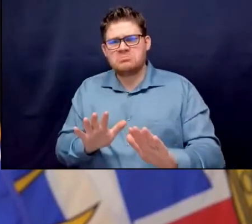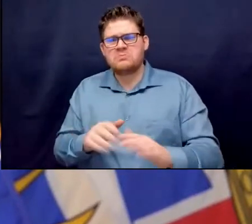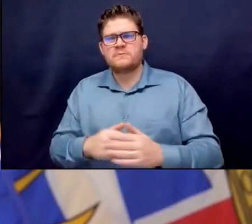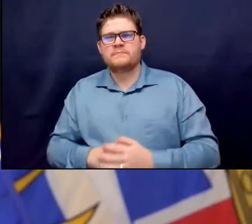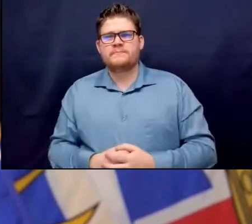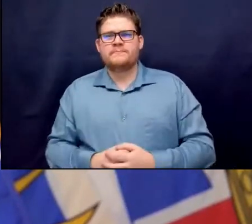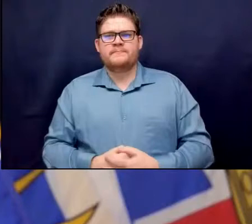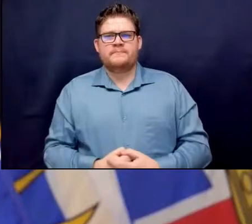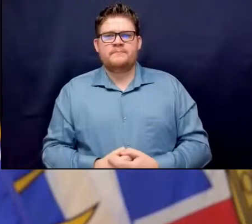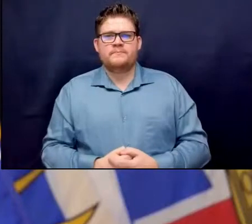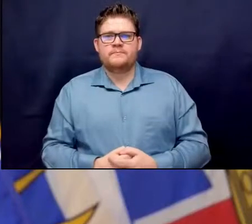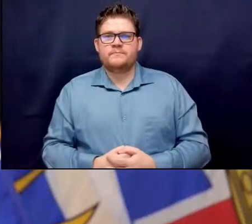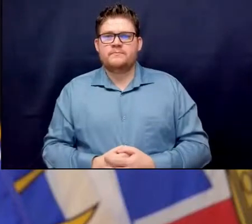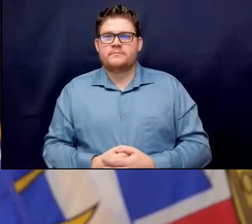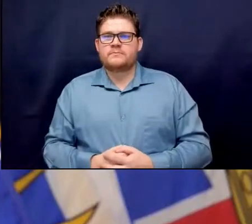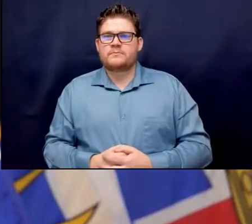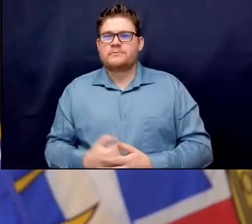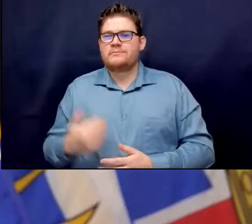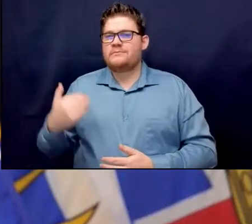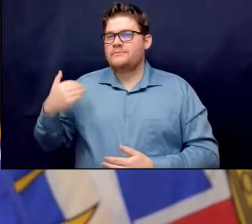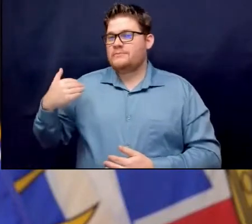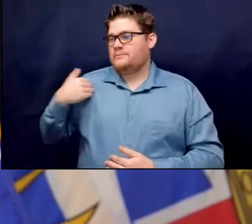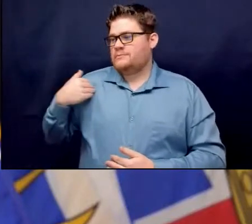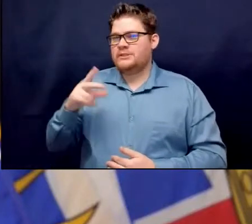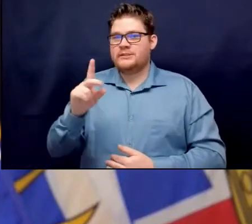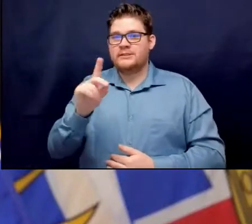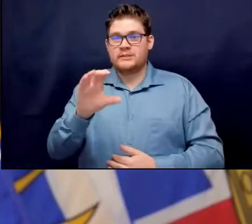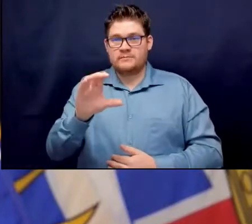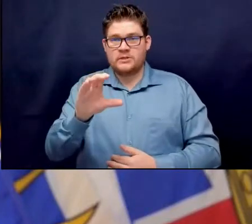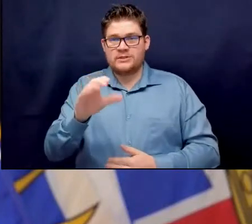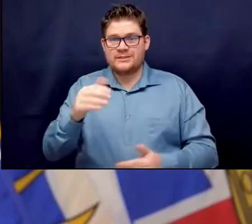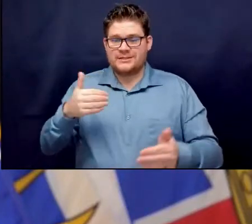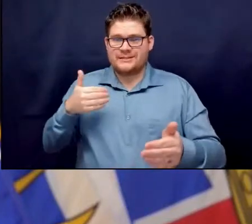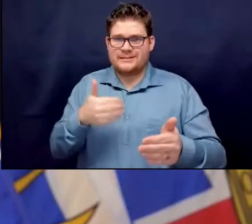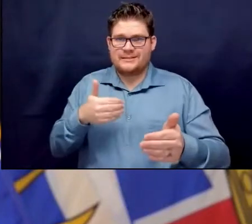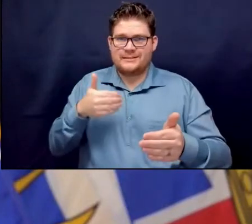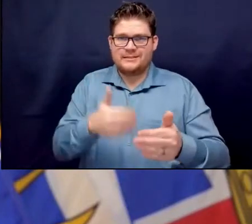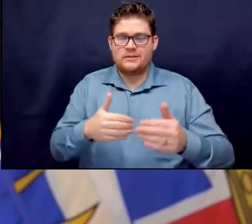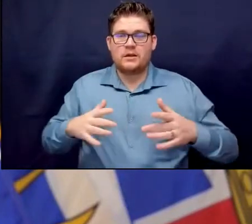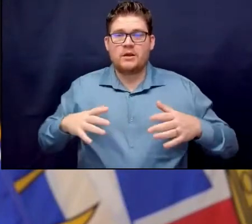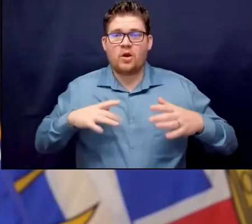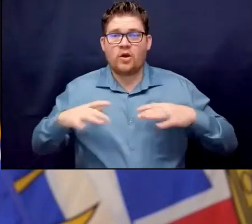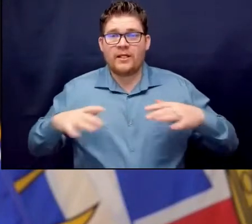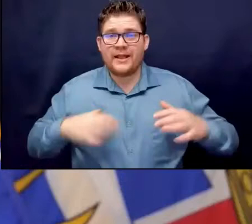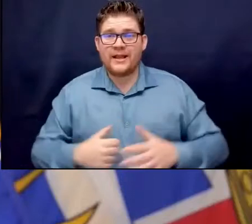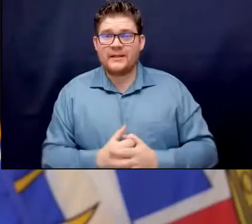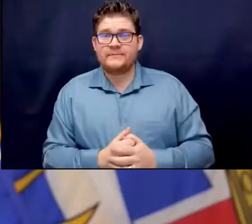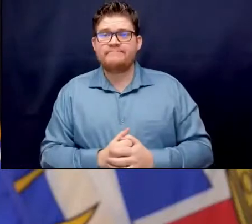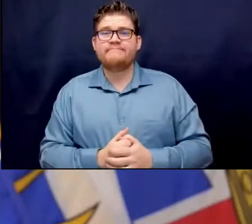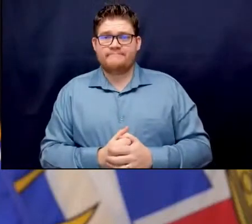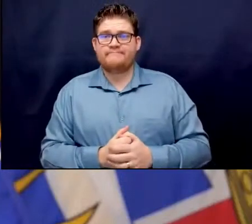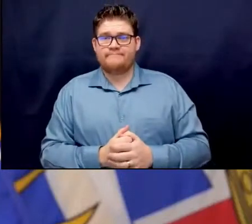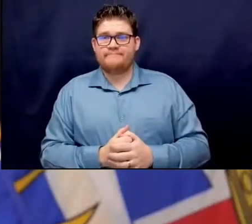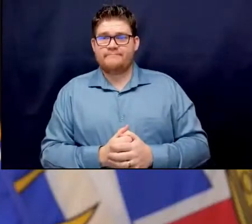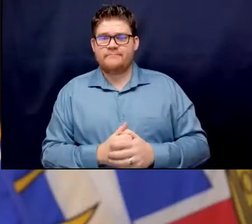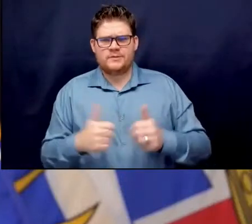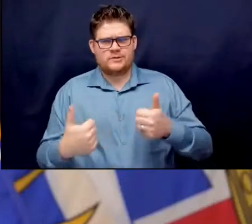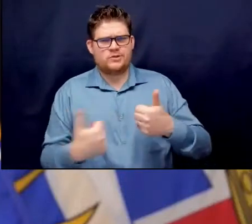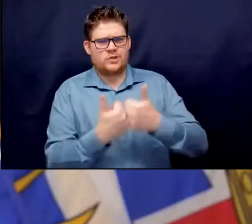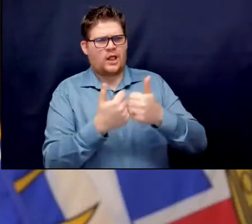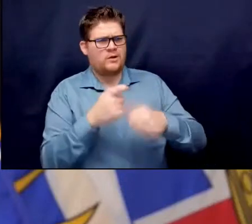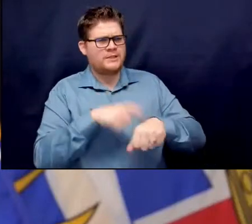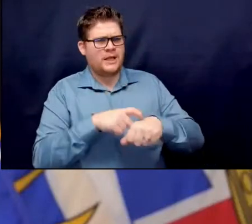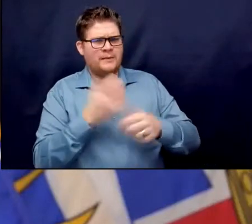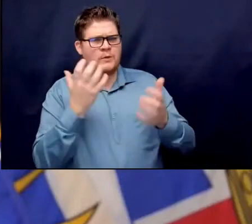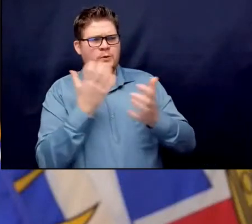many unknowns, that we needed to take action that would protect our healthcare system as much as possible